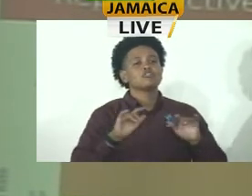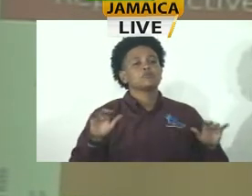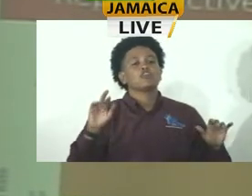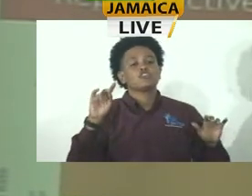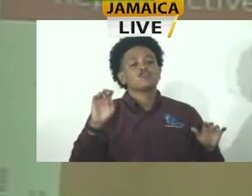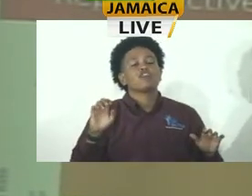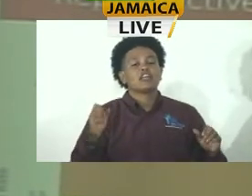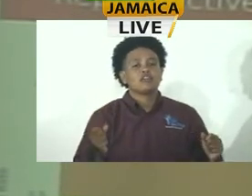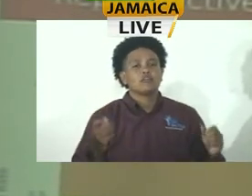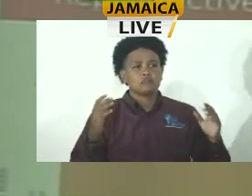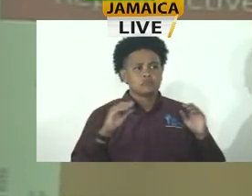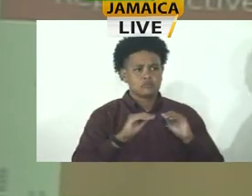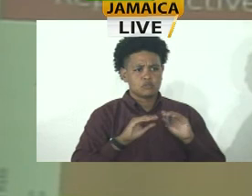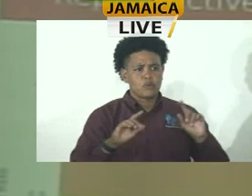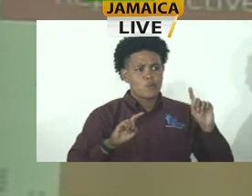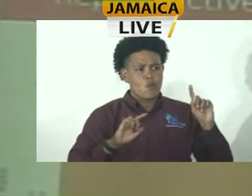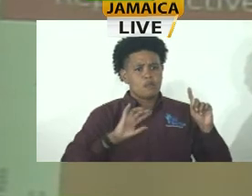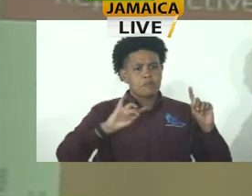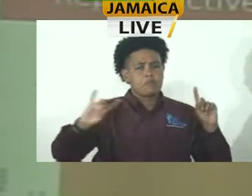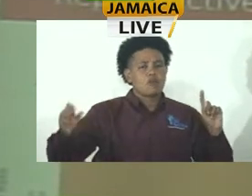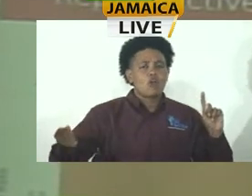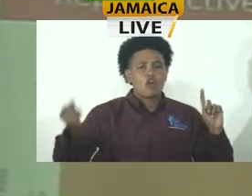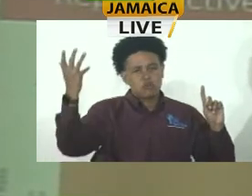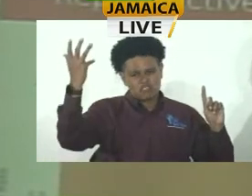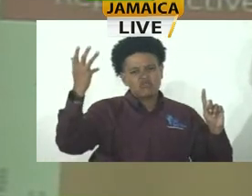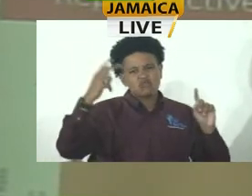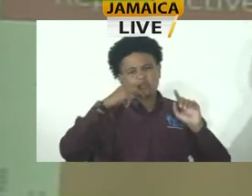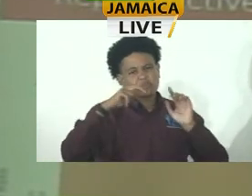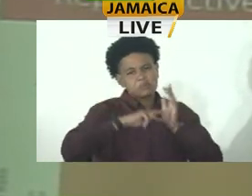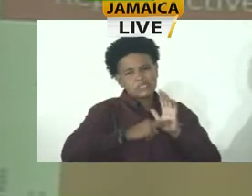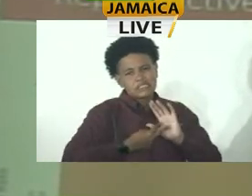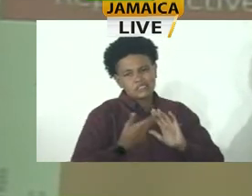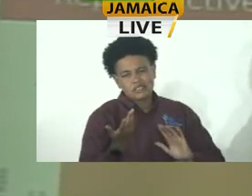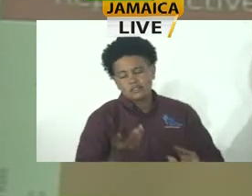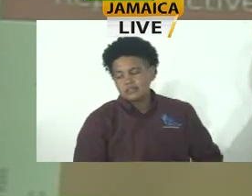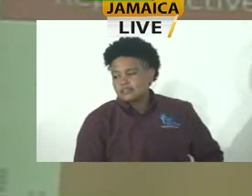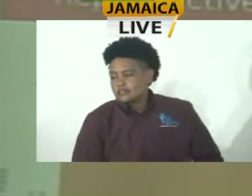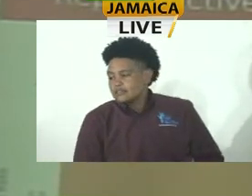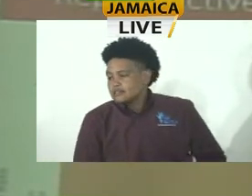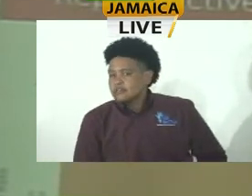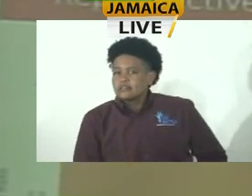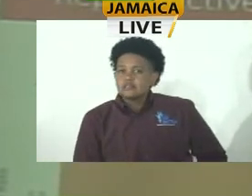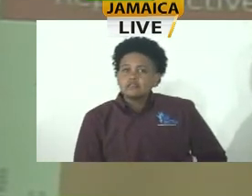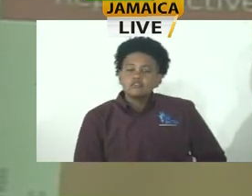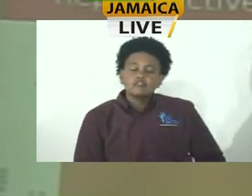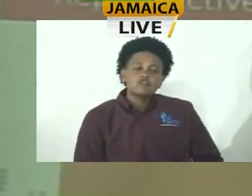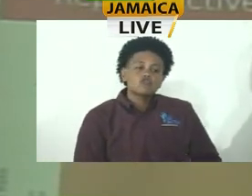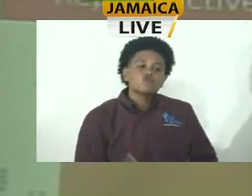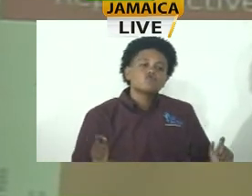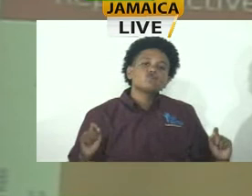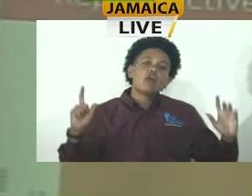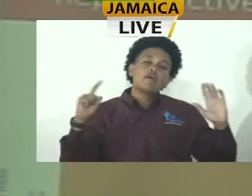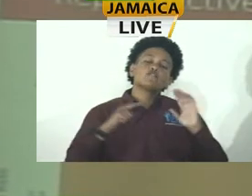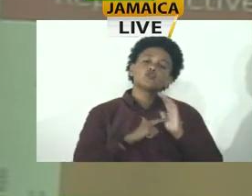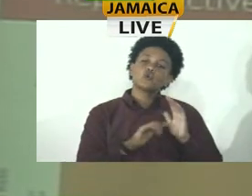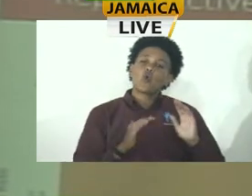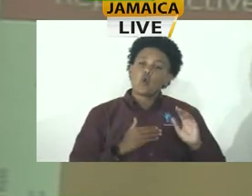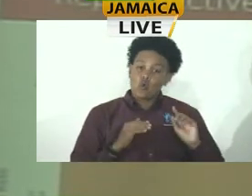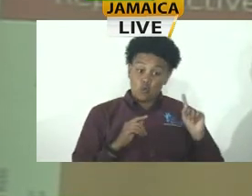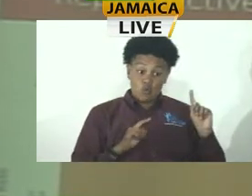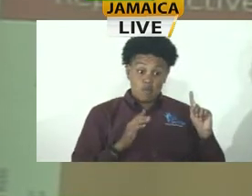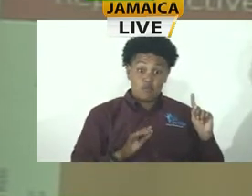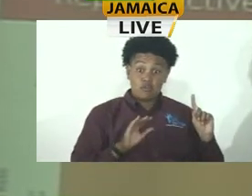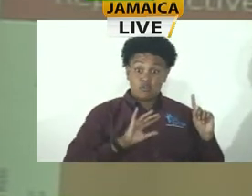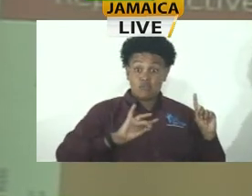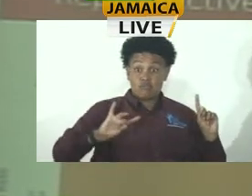of the virus in a new population madam speaker the graph shows that our reproductive rate has been